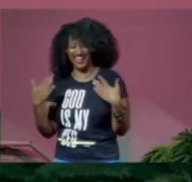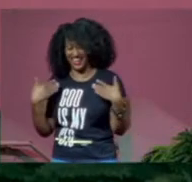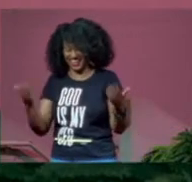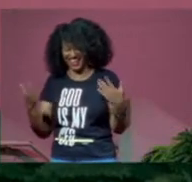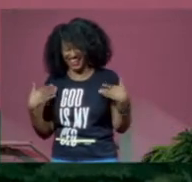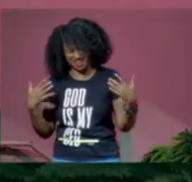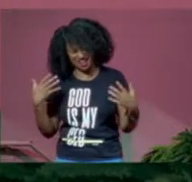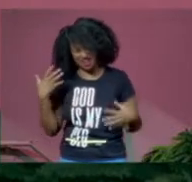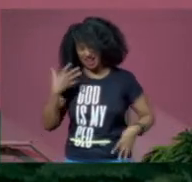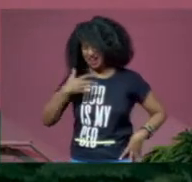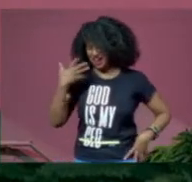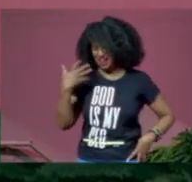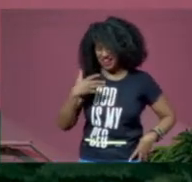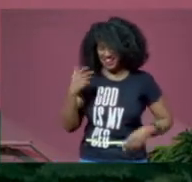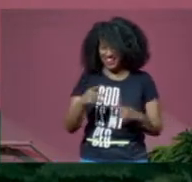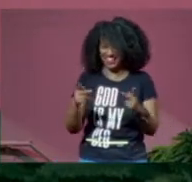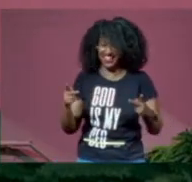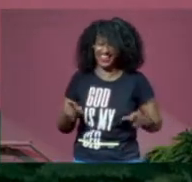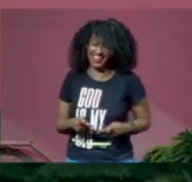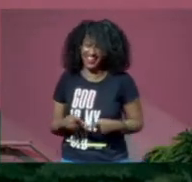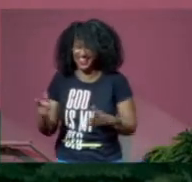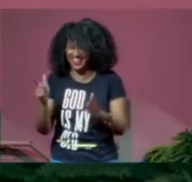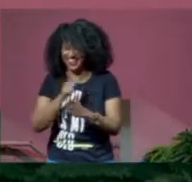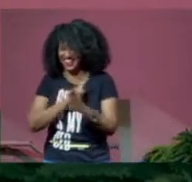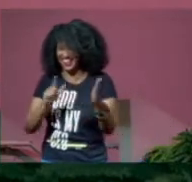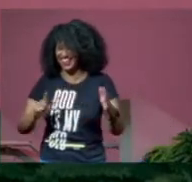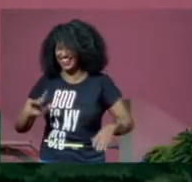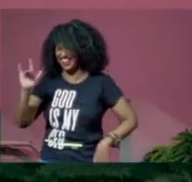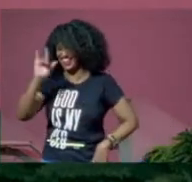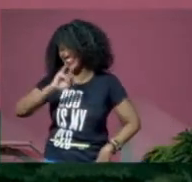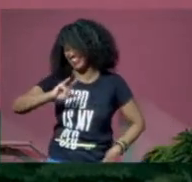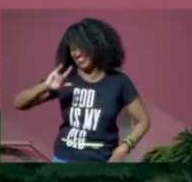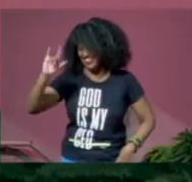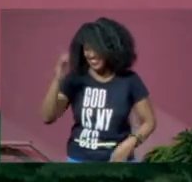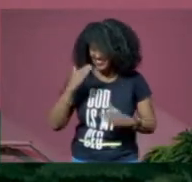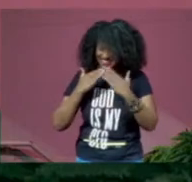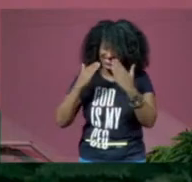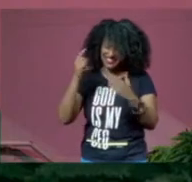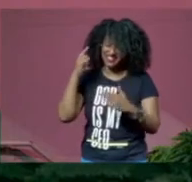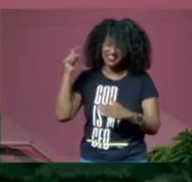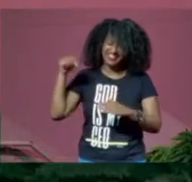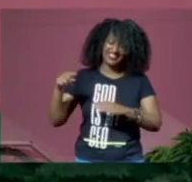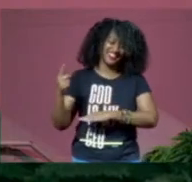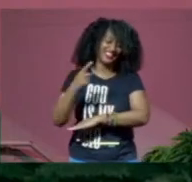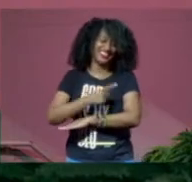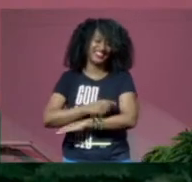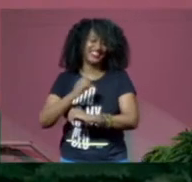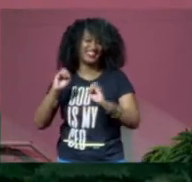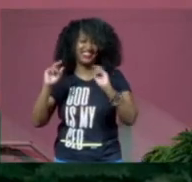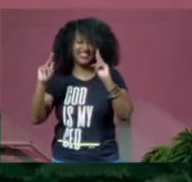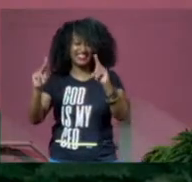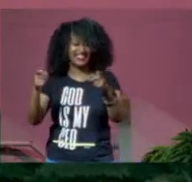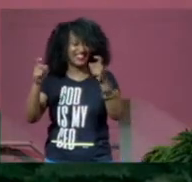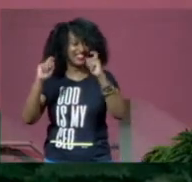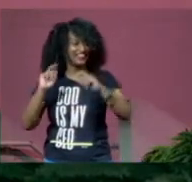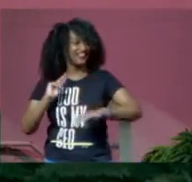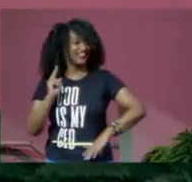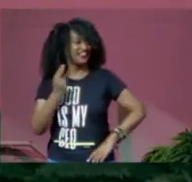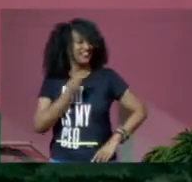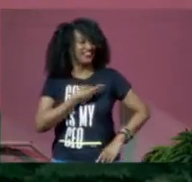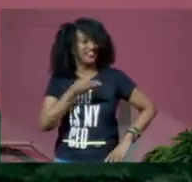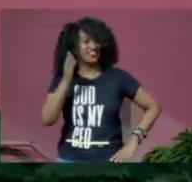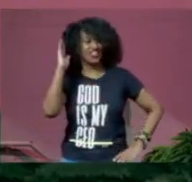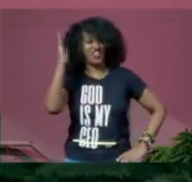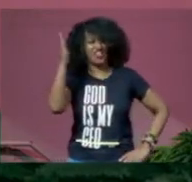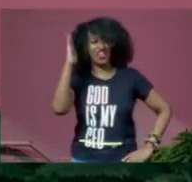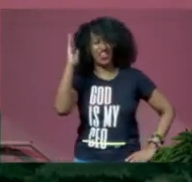on, let's go. Lord, we love you and we thank you, Lord, for this day, for this privilege that you give us to preach.